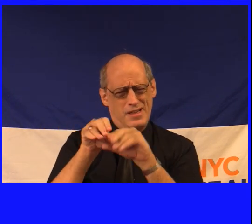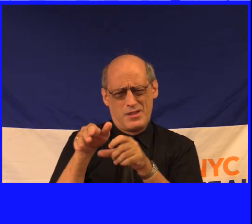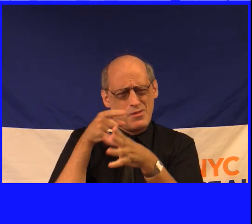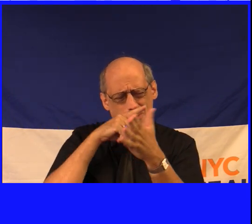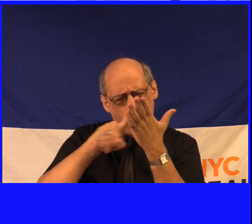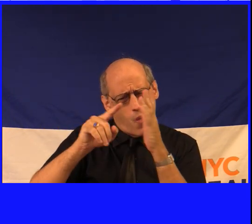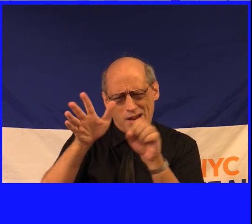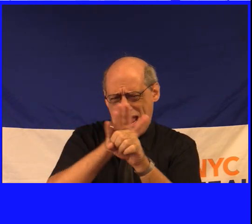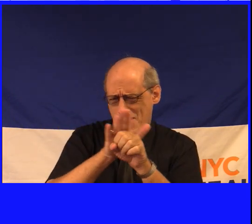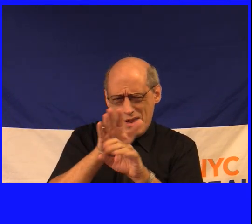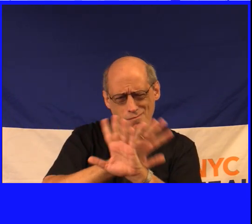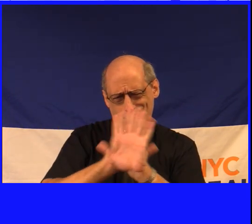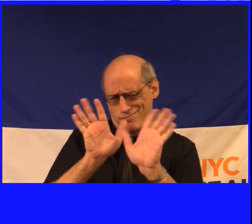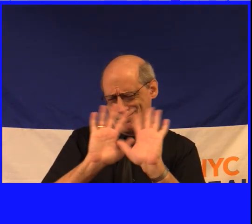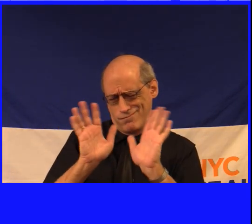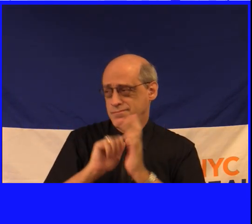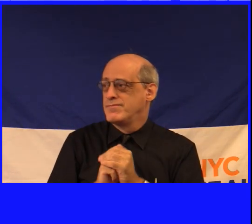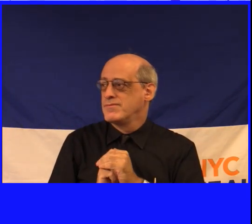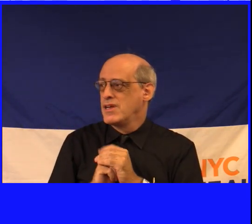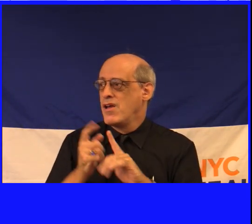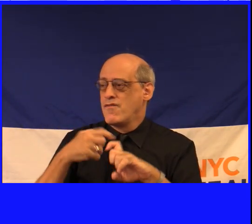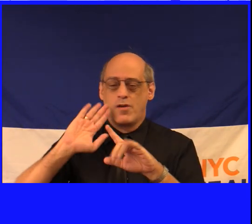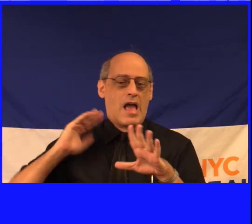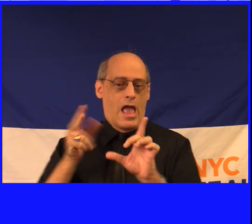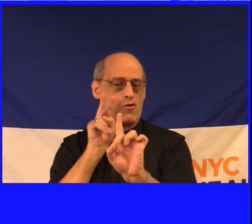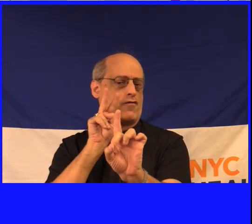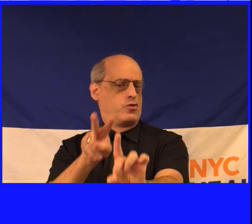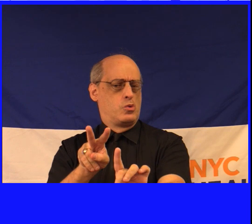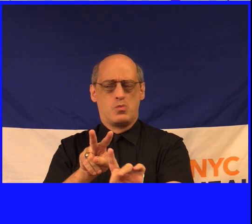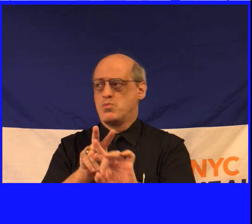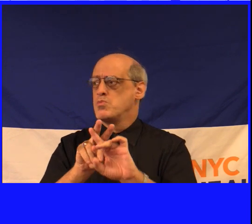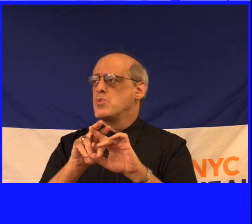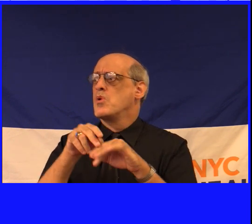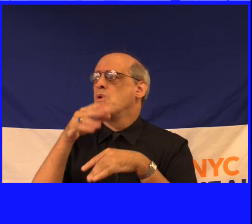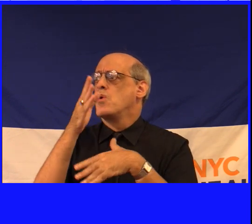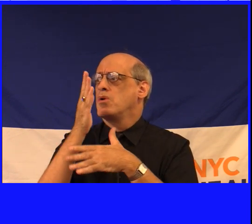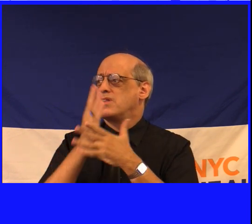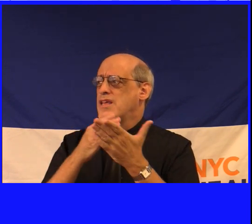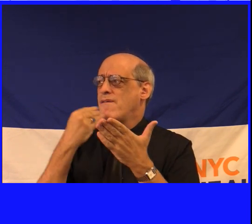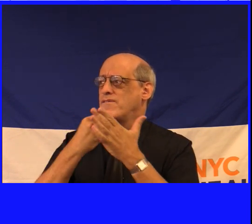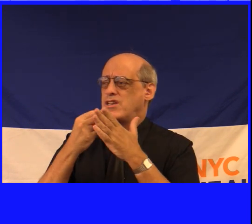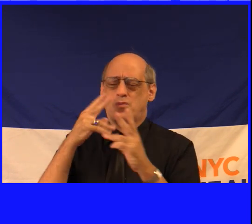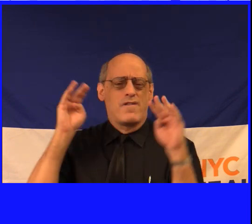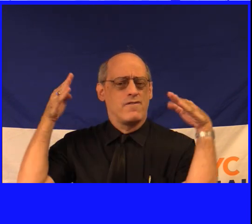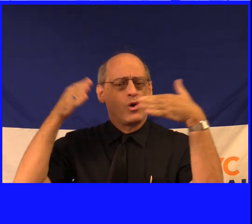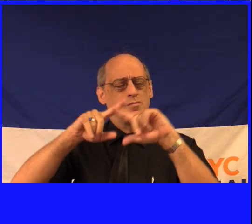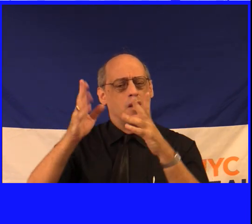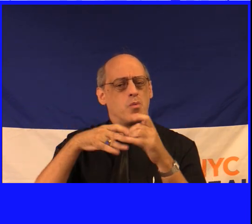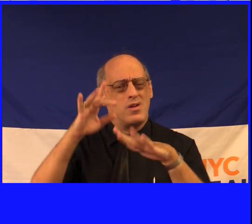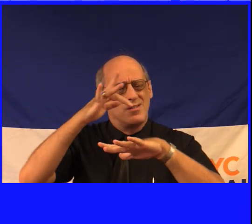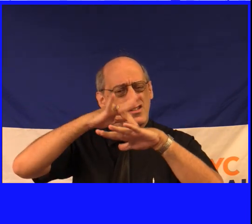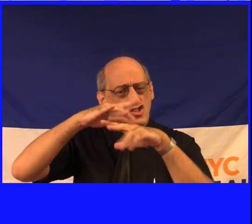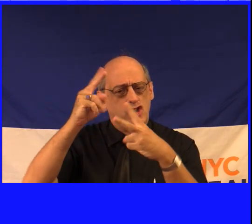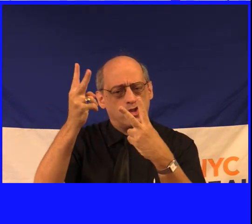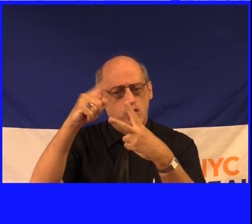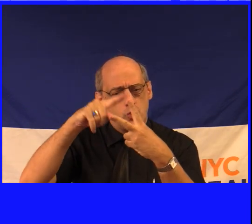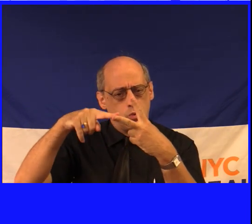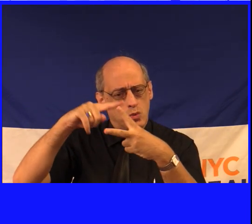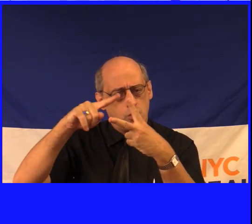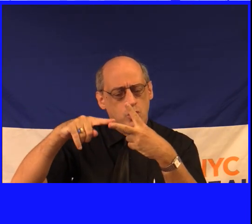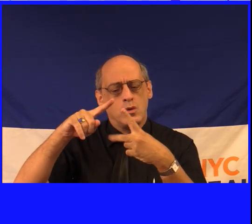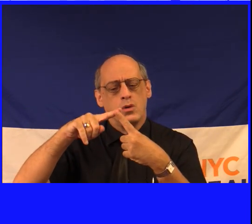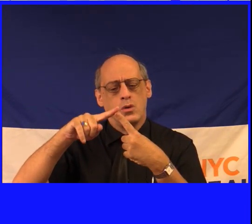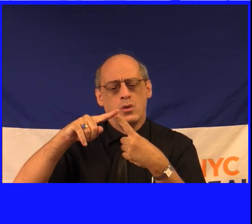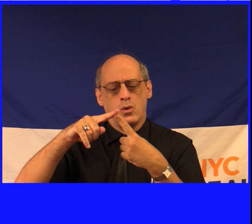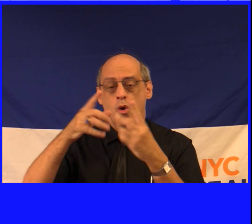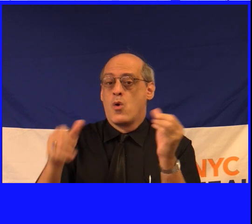from a grants perspective, there was additional funding that we said that we focused on. I'm just going to touch on 2 areas, the 2 areas of the most